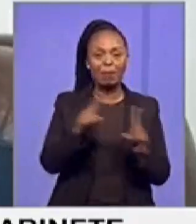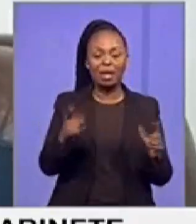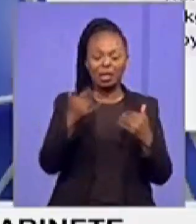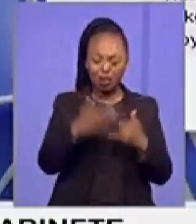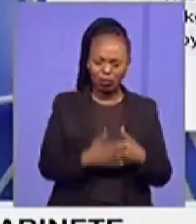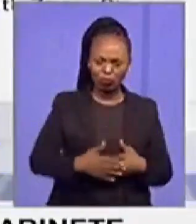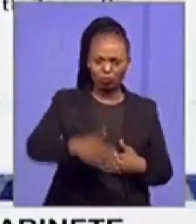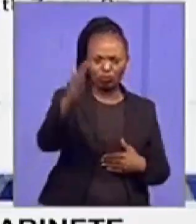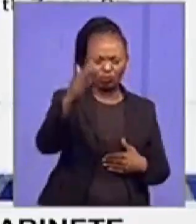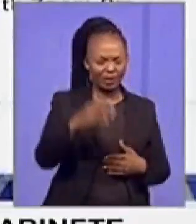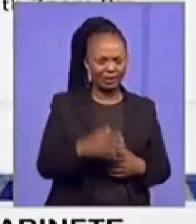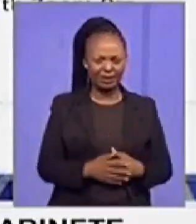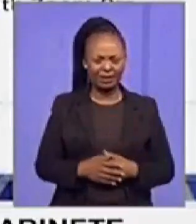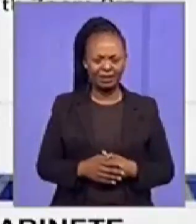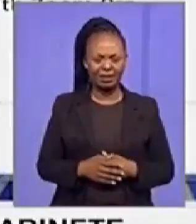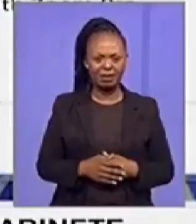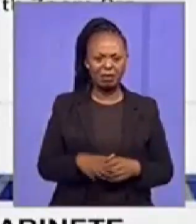batho